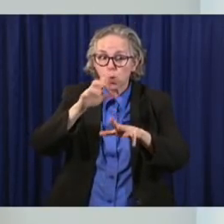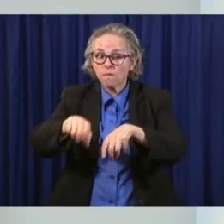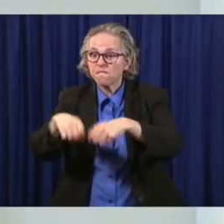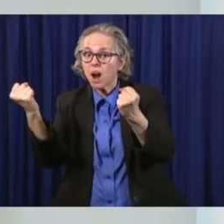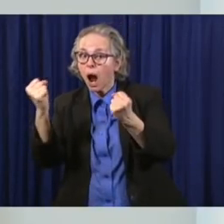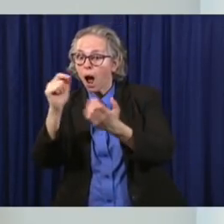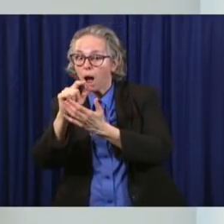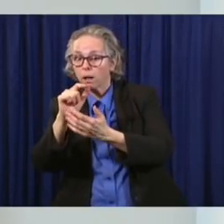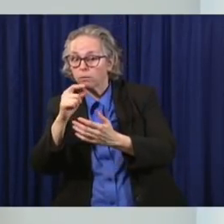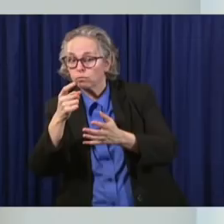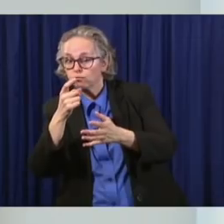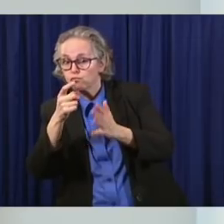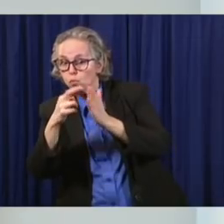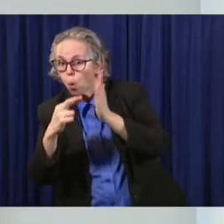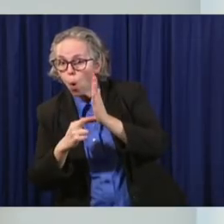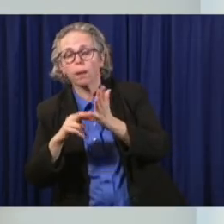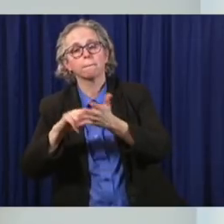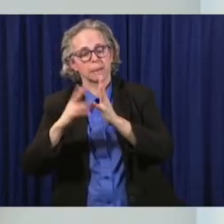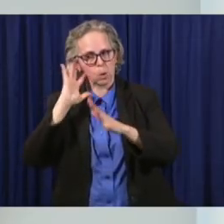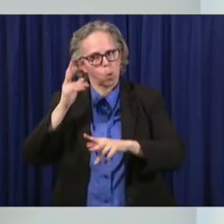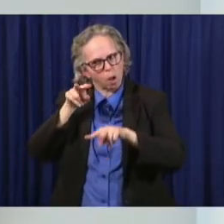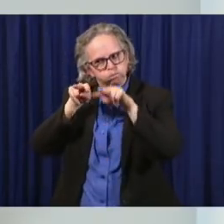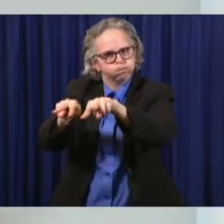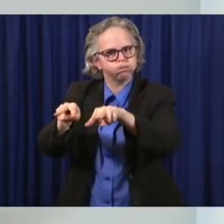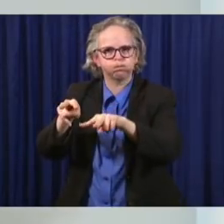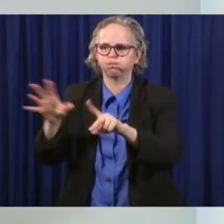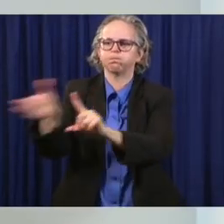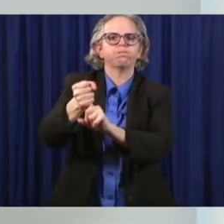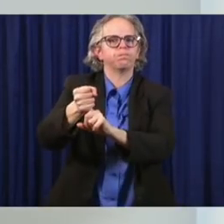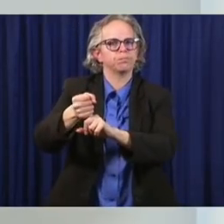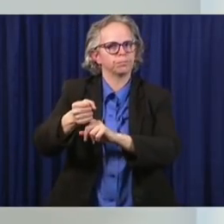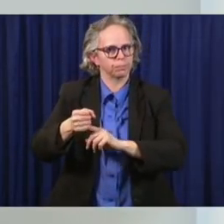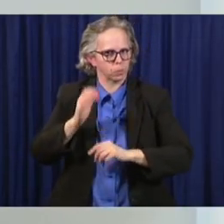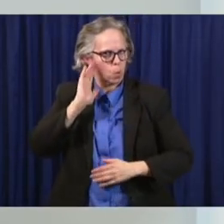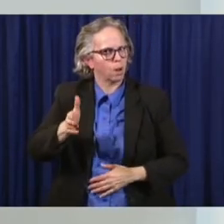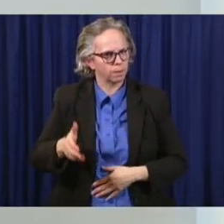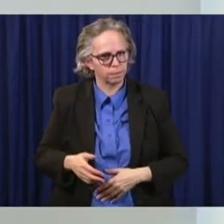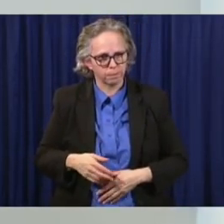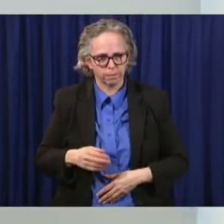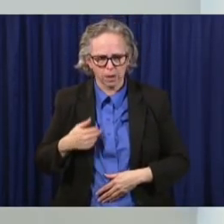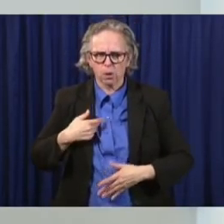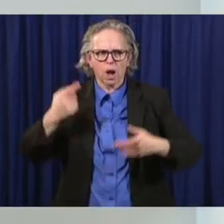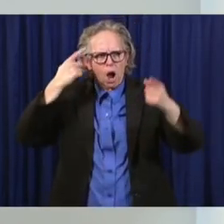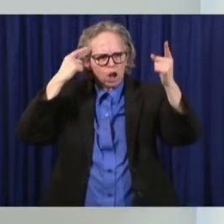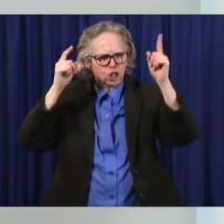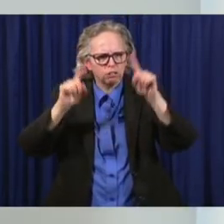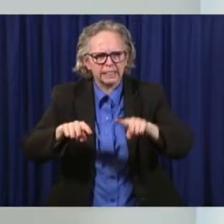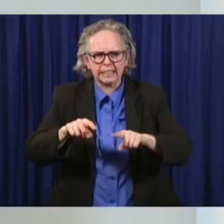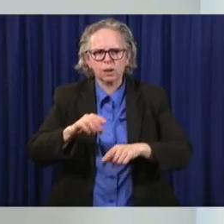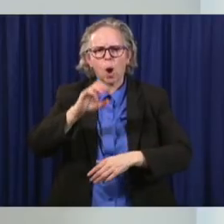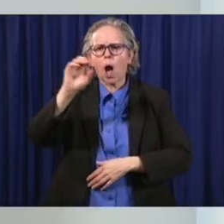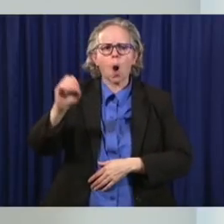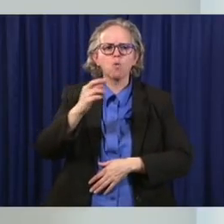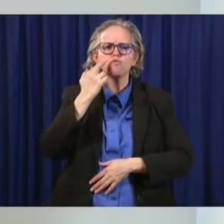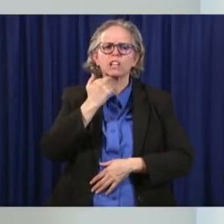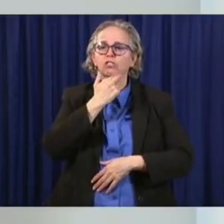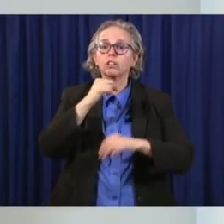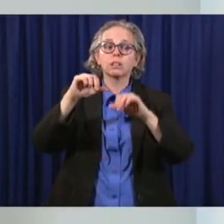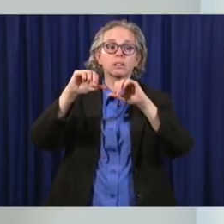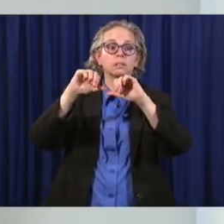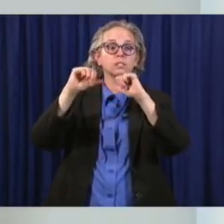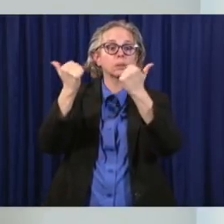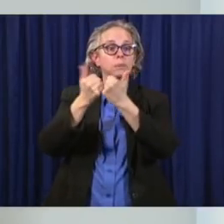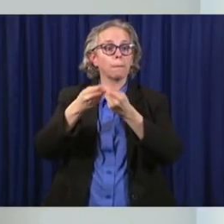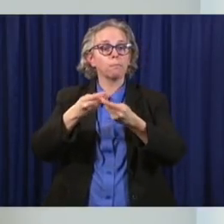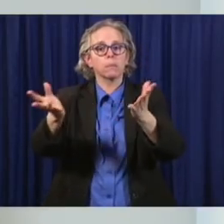And the industry recognizes the need for that accountability, and the Ohio Restaurant Association put out a promise. They said that this